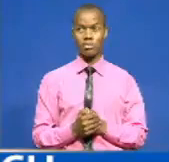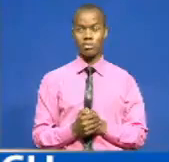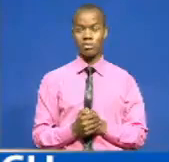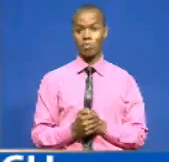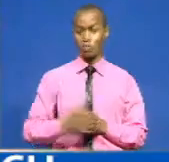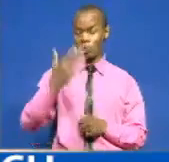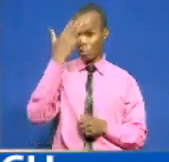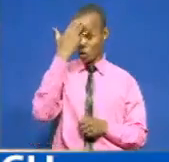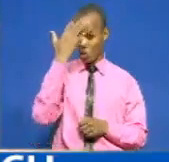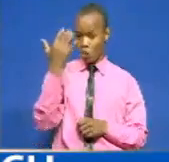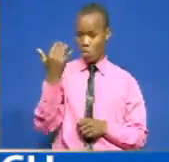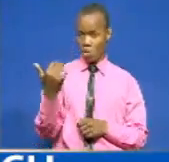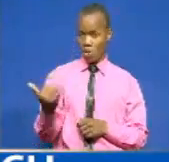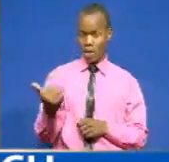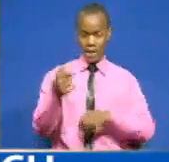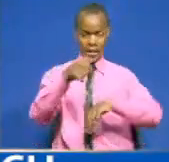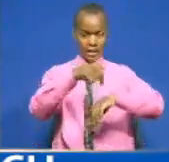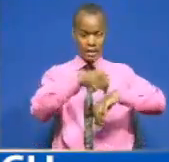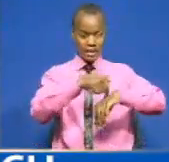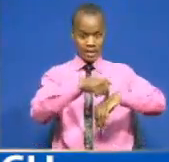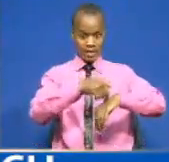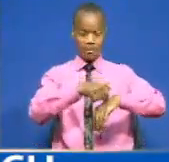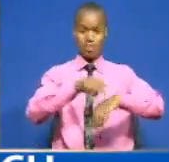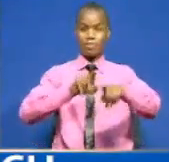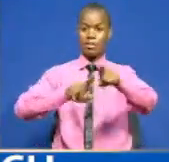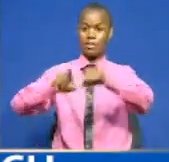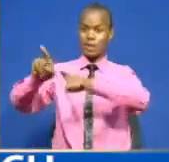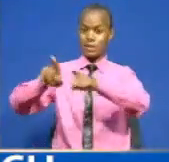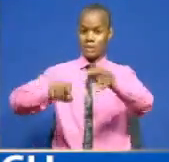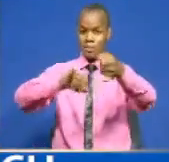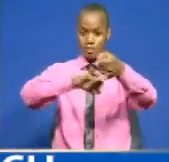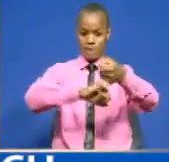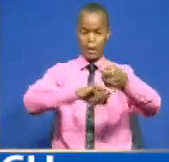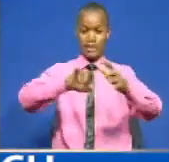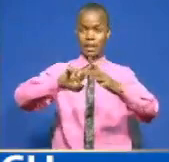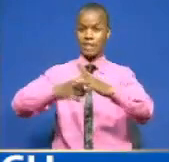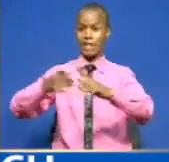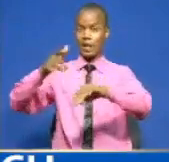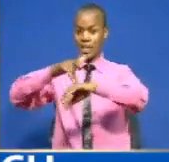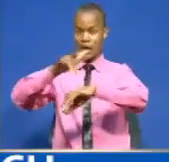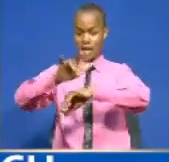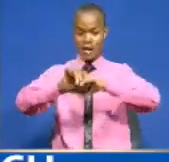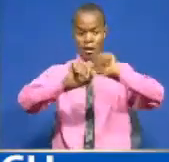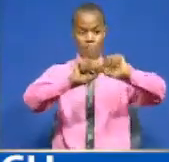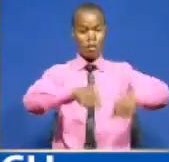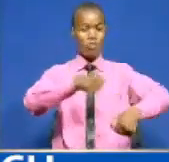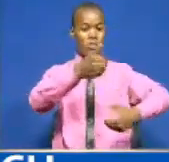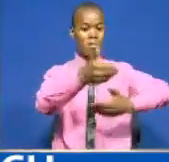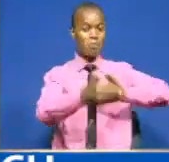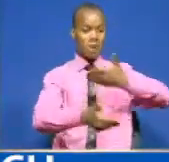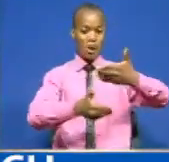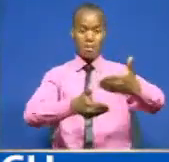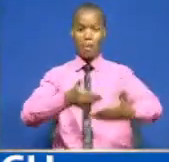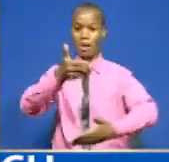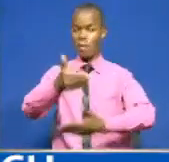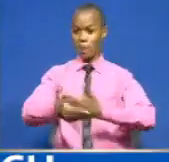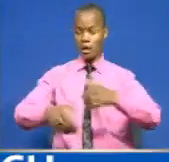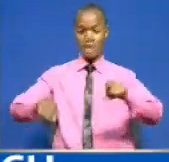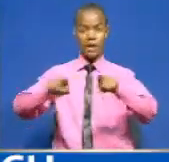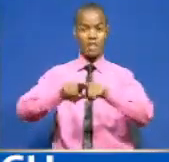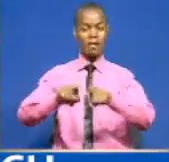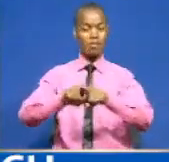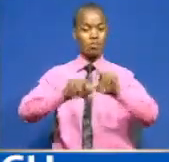Because then once you start that journey early together, you get to know one another, you get to understand one